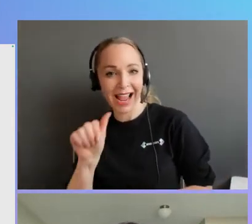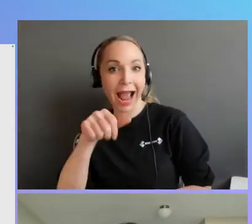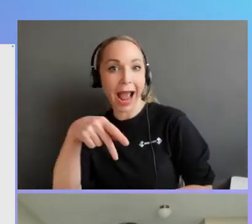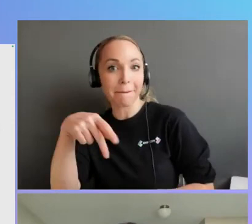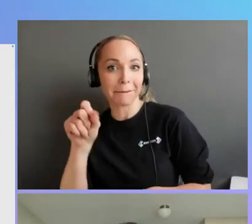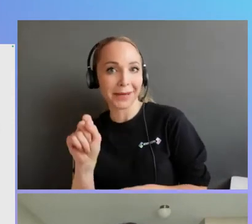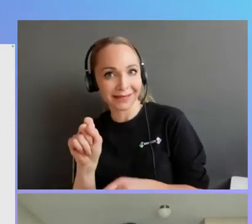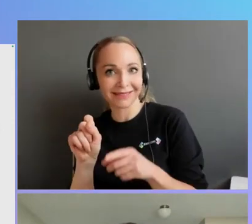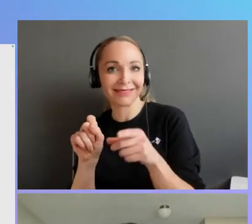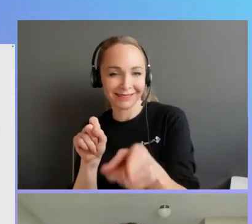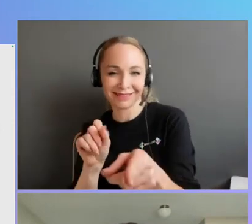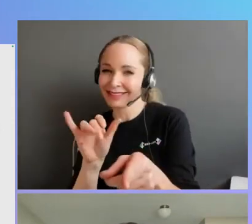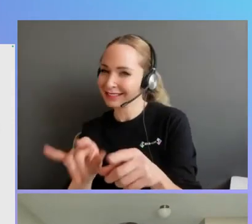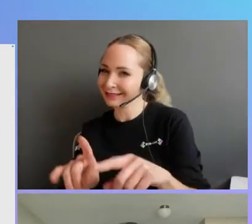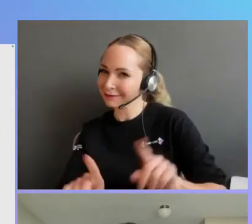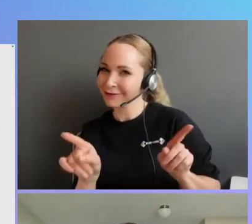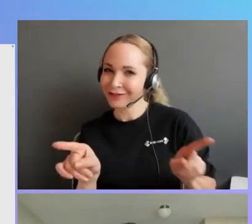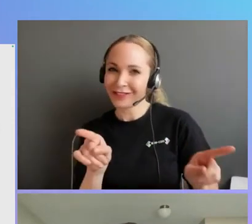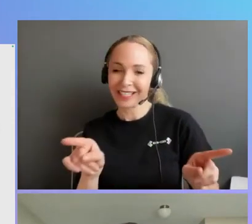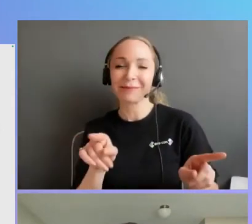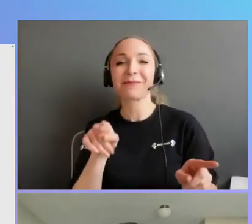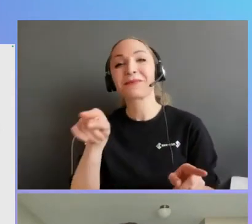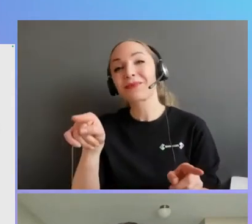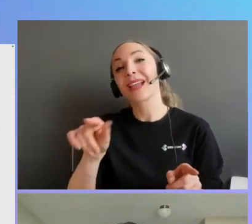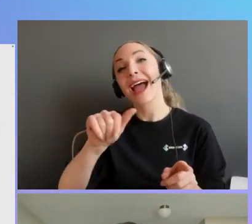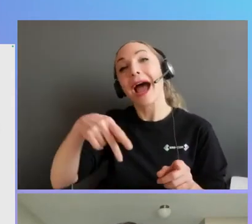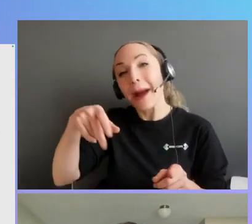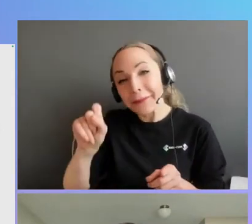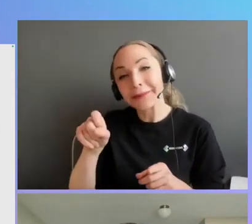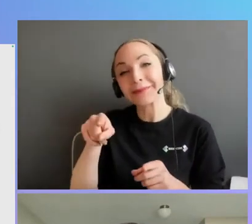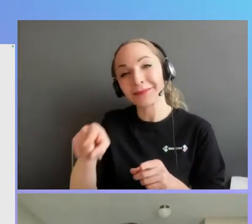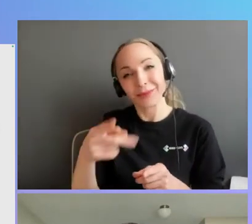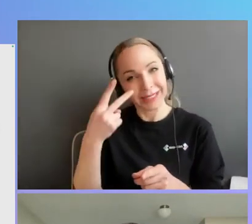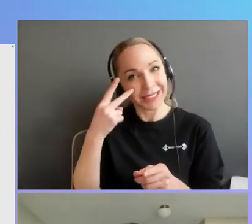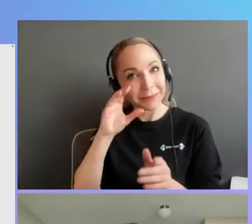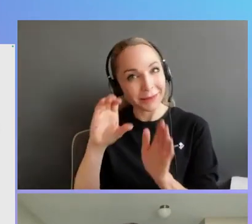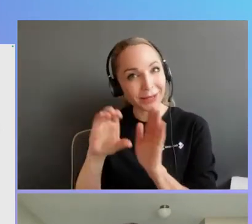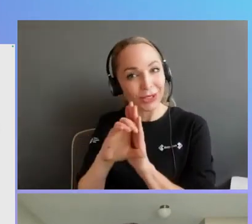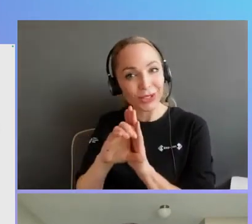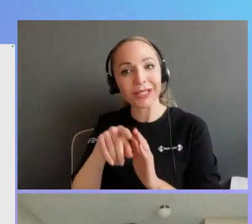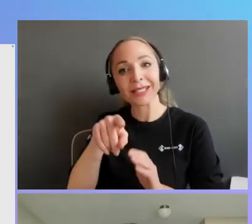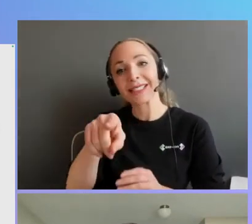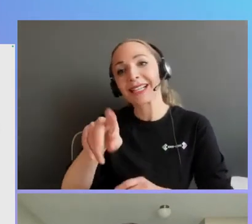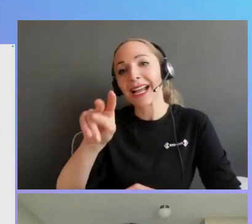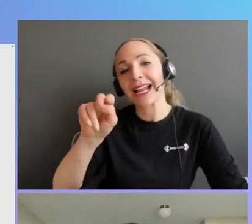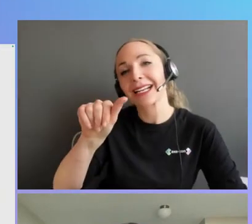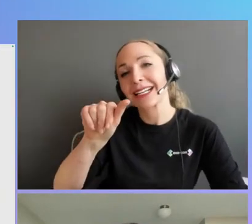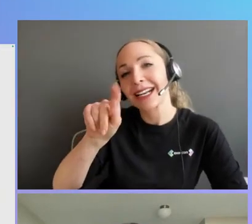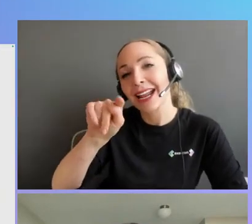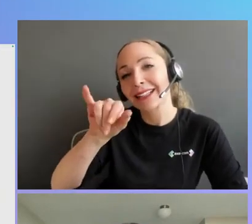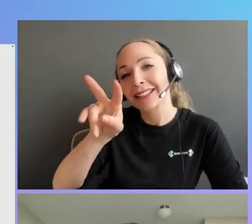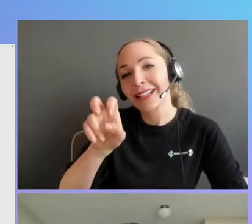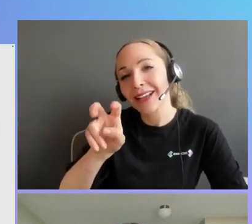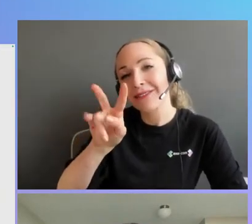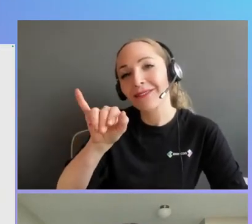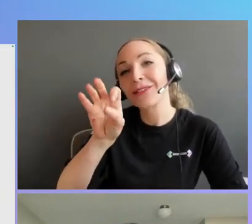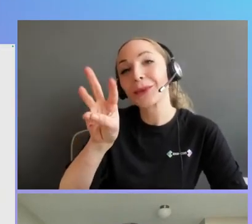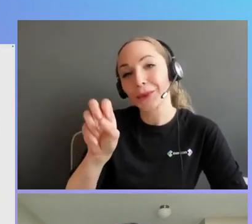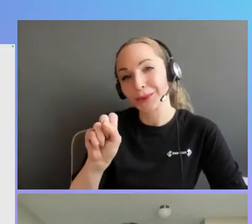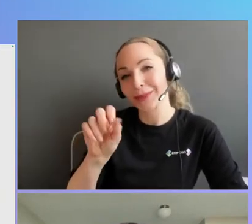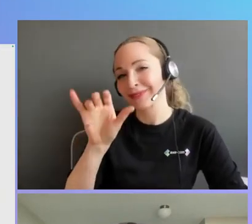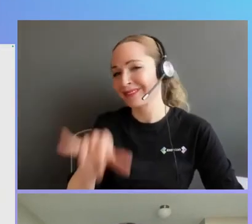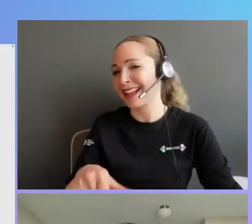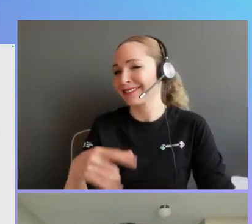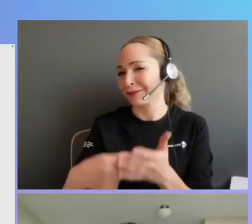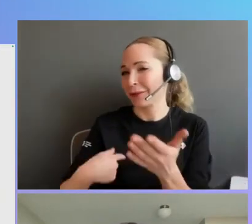now on a phone in that image there. And that content is rendered as native views. And that's what we're talking about. DevTools Mobile allows